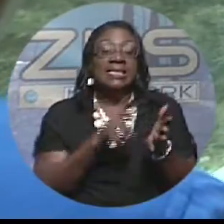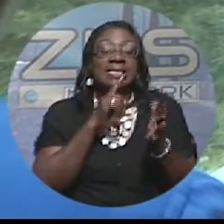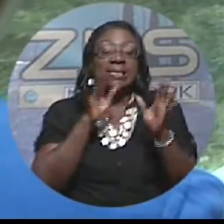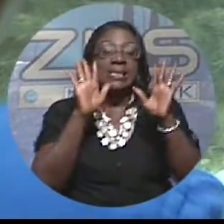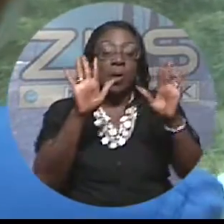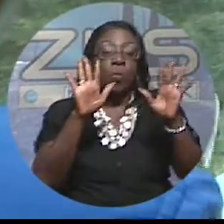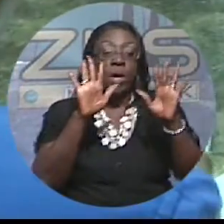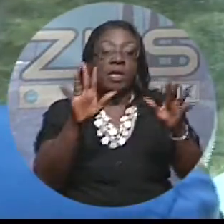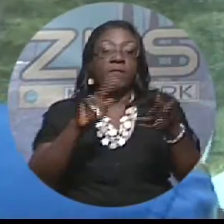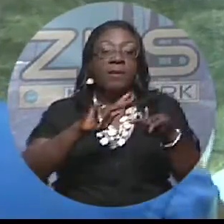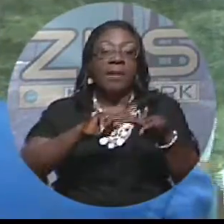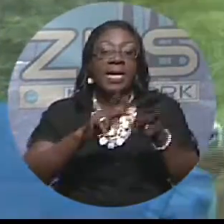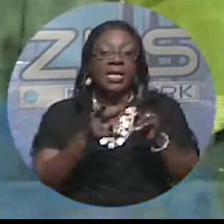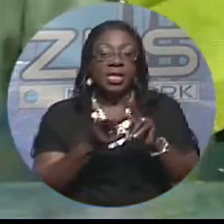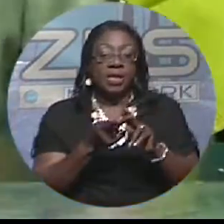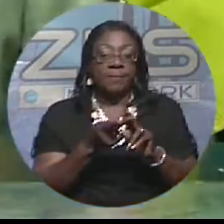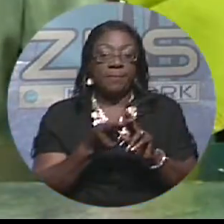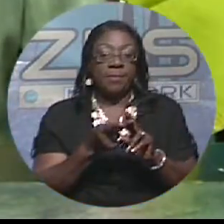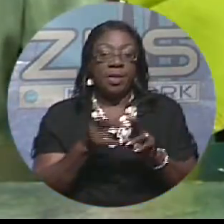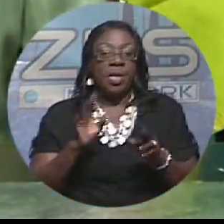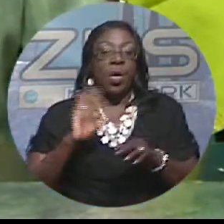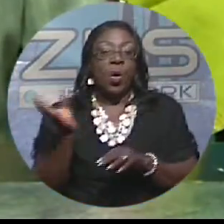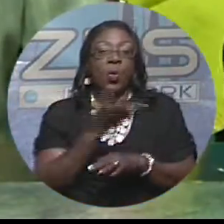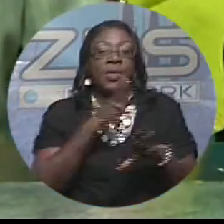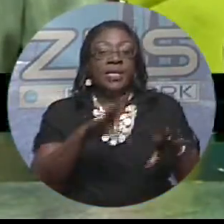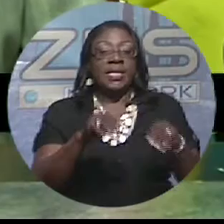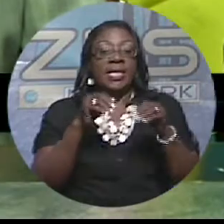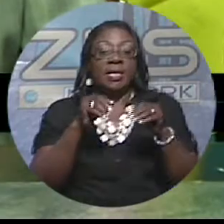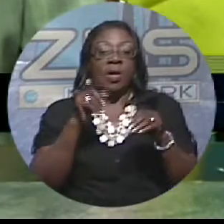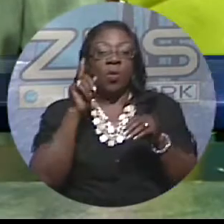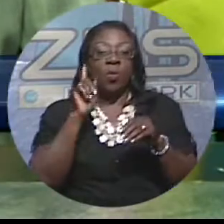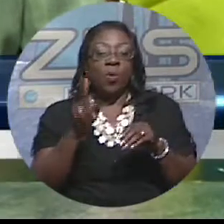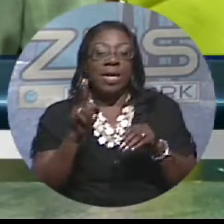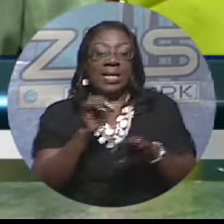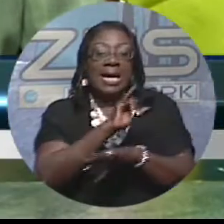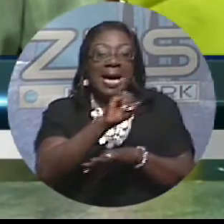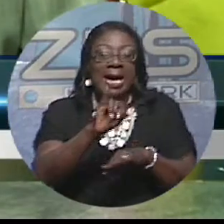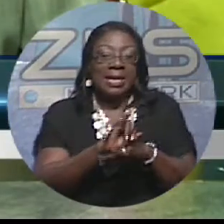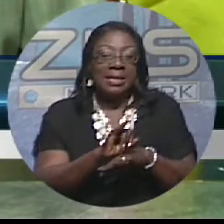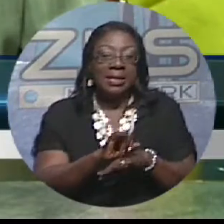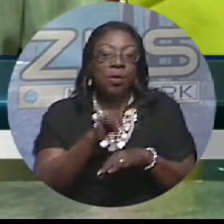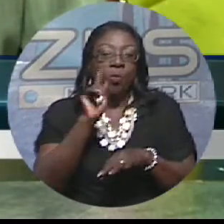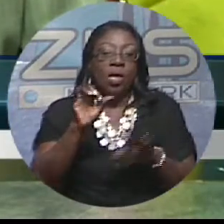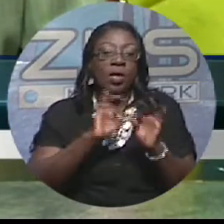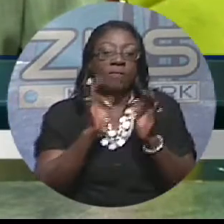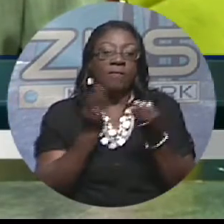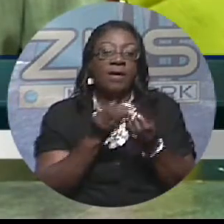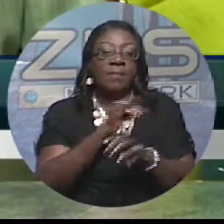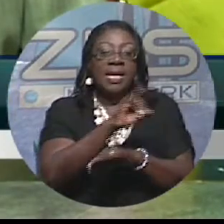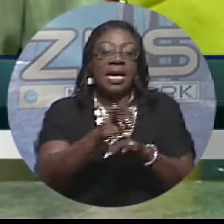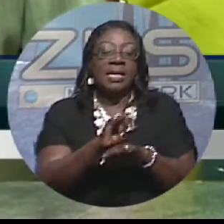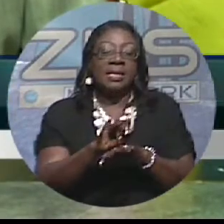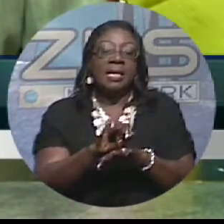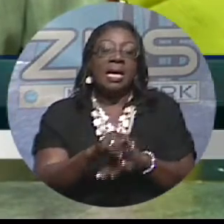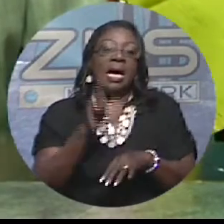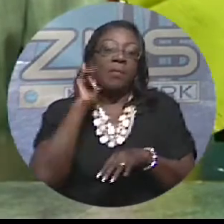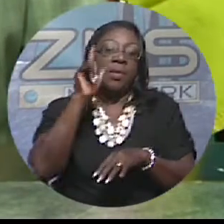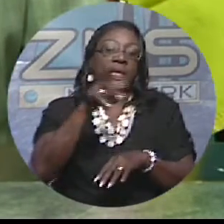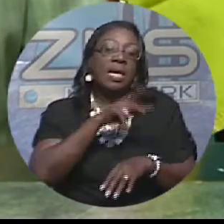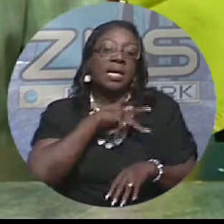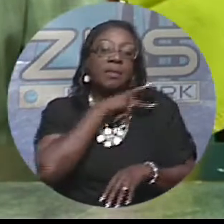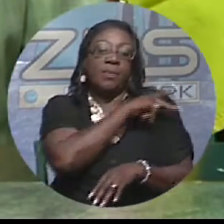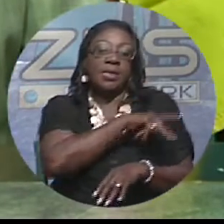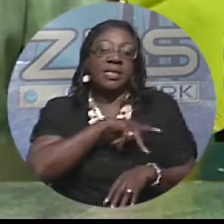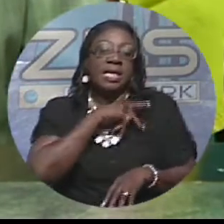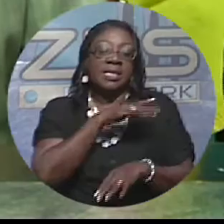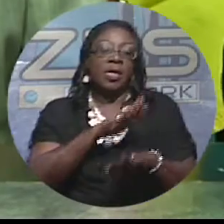wonderful partnership. If we take, for instance, just one island, one of the family islands, and we look at the personalities in the family